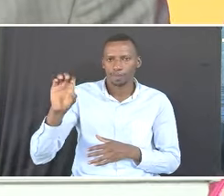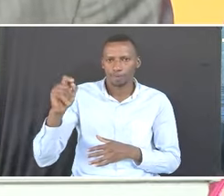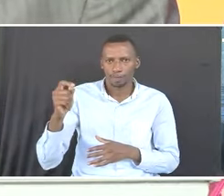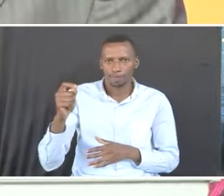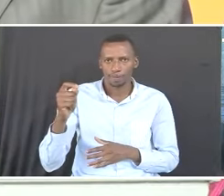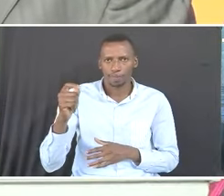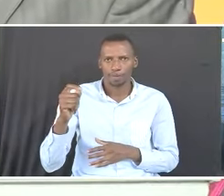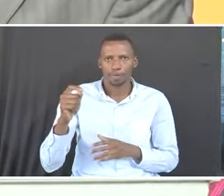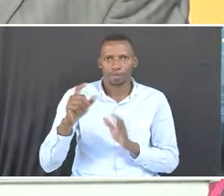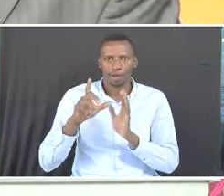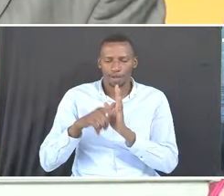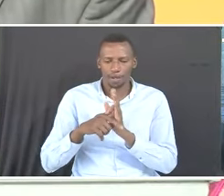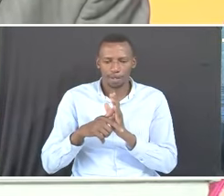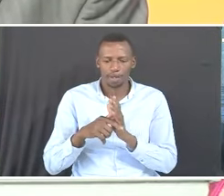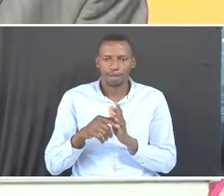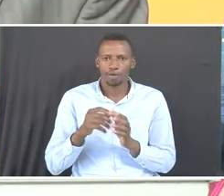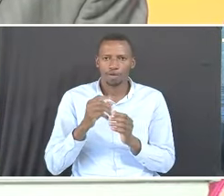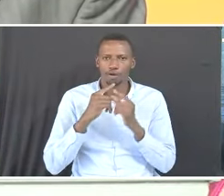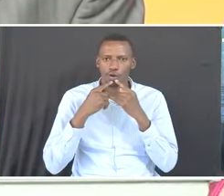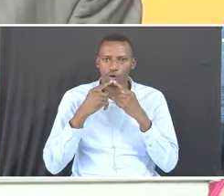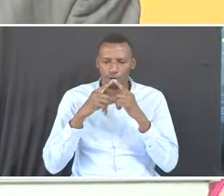instructed, escape.